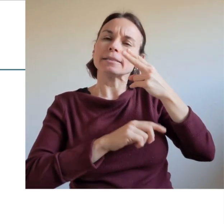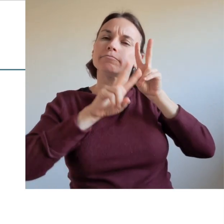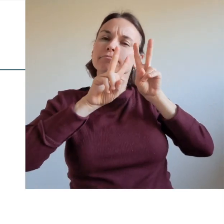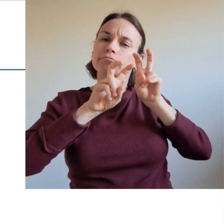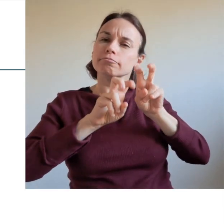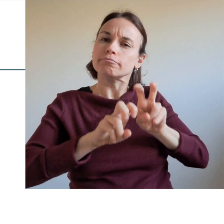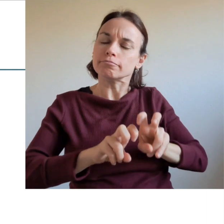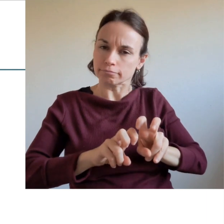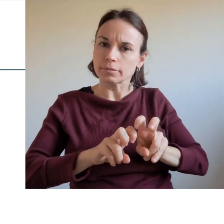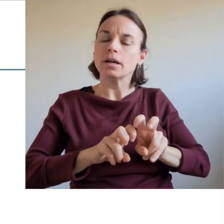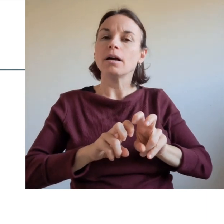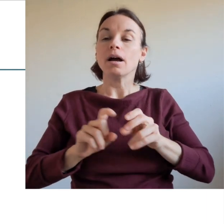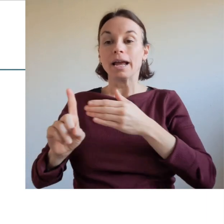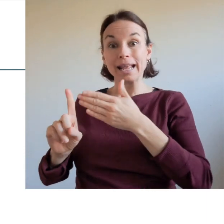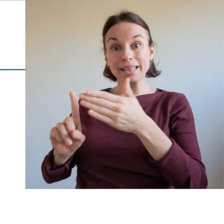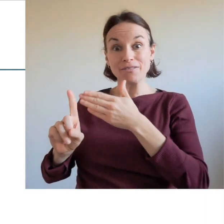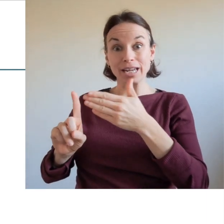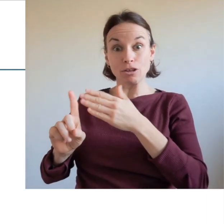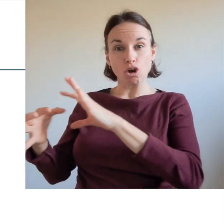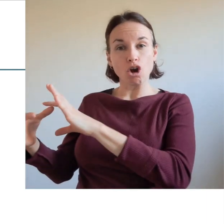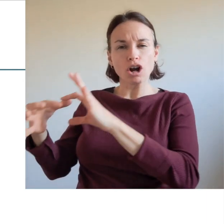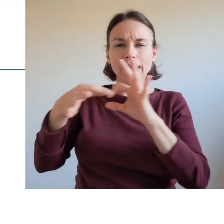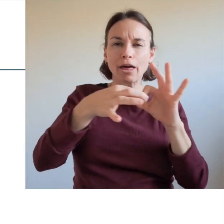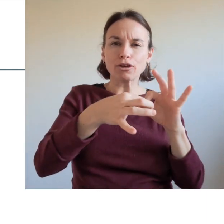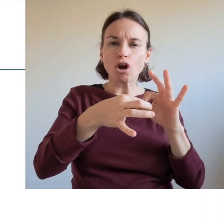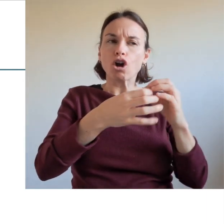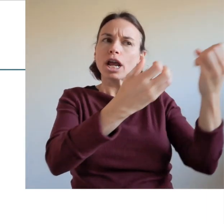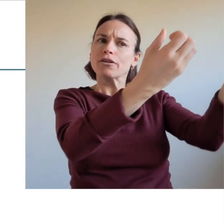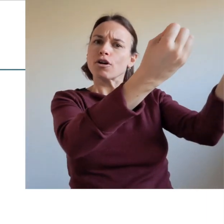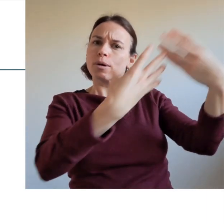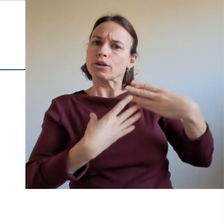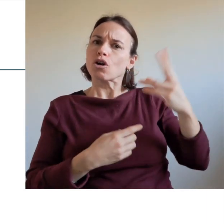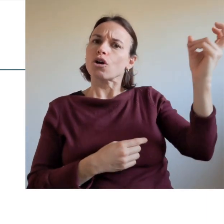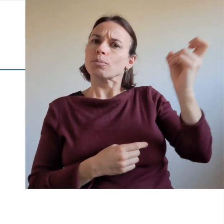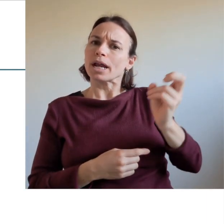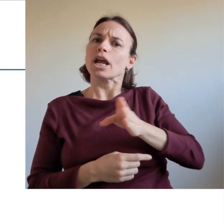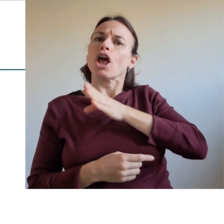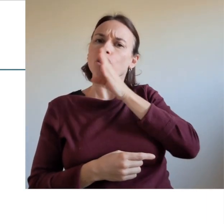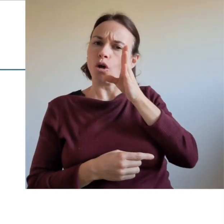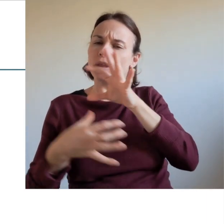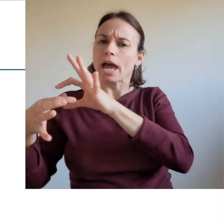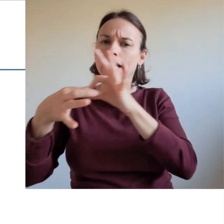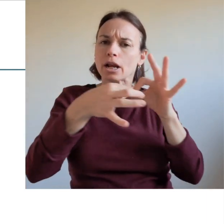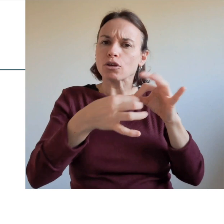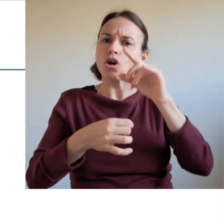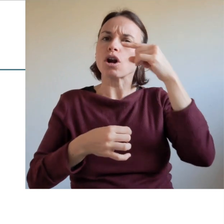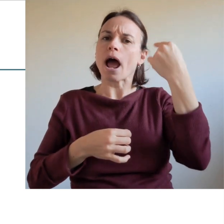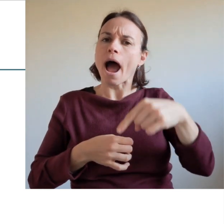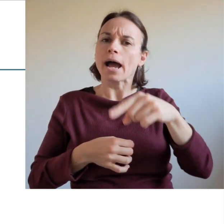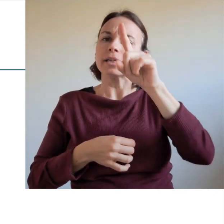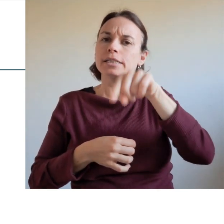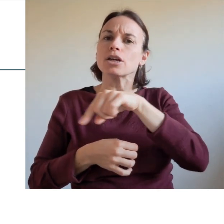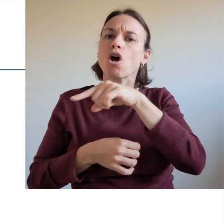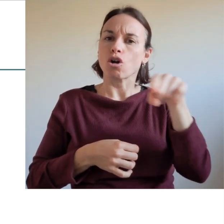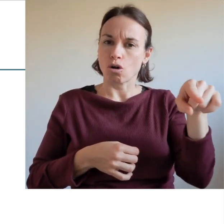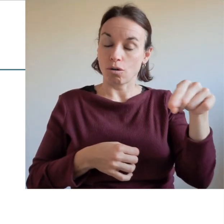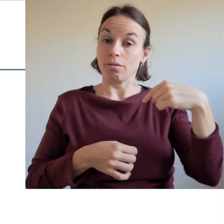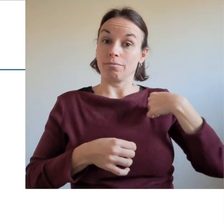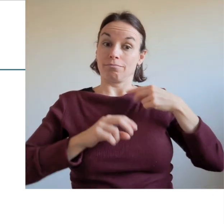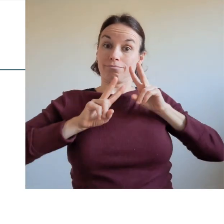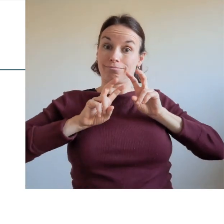of the marking of indefiniteness with different sources of knowledge. In our study, we